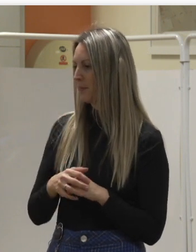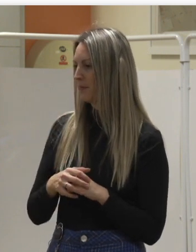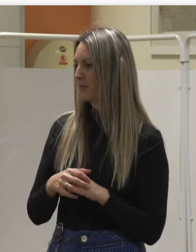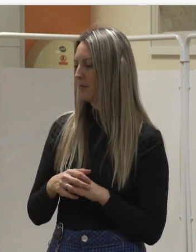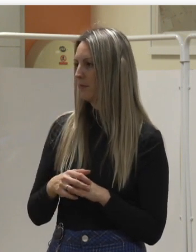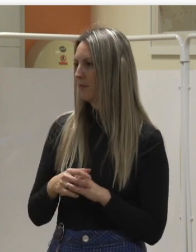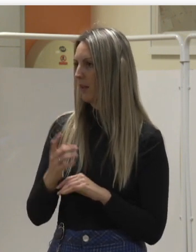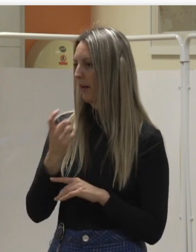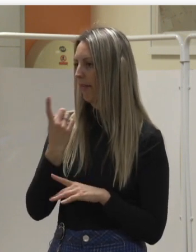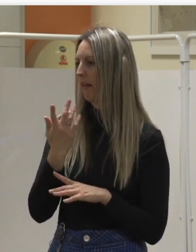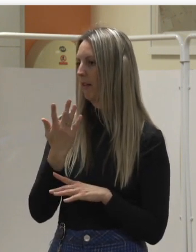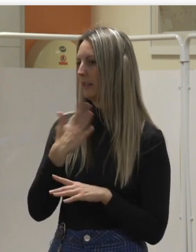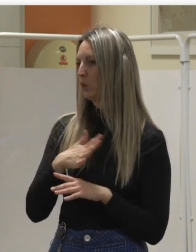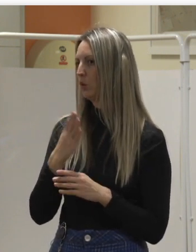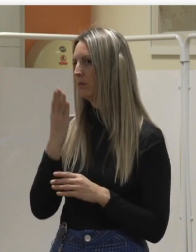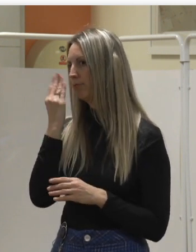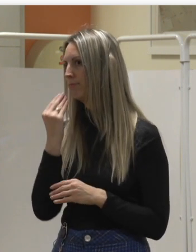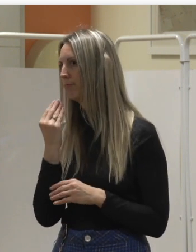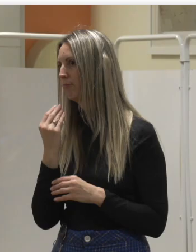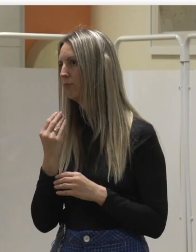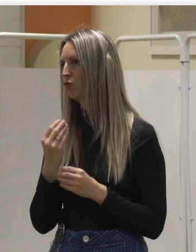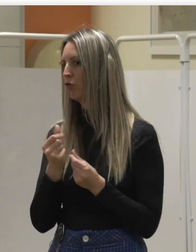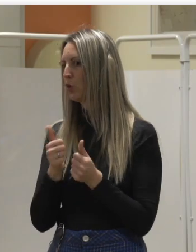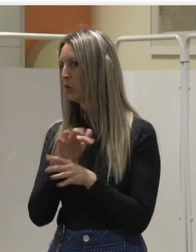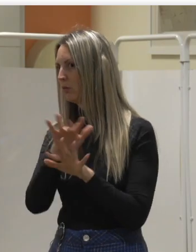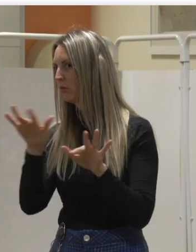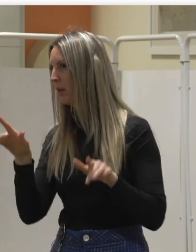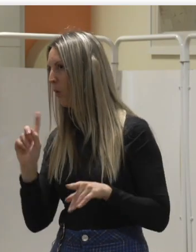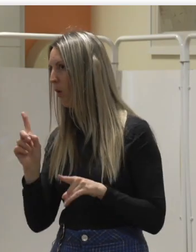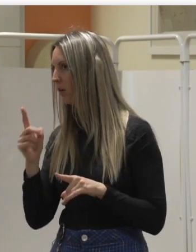for improving the treatment for these patients.